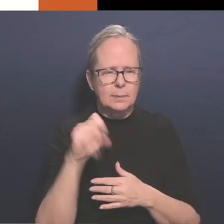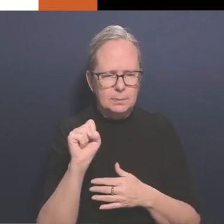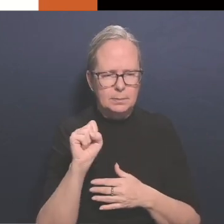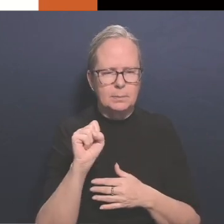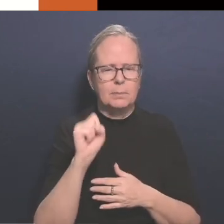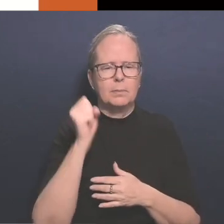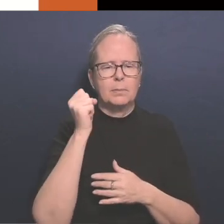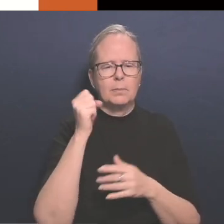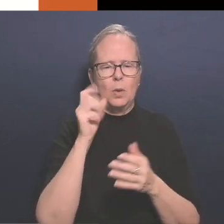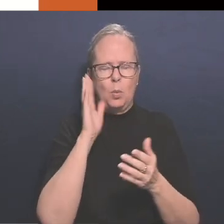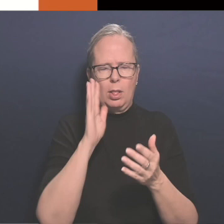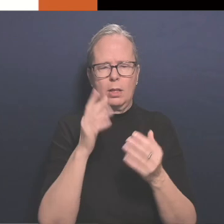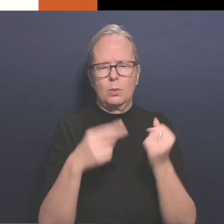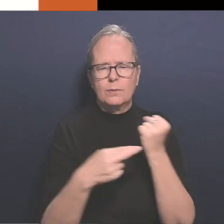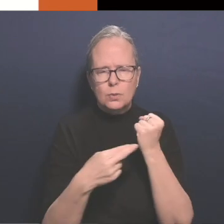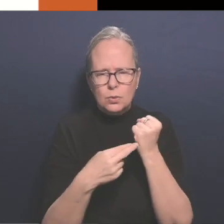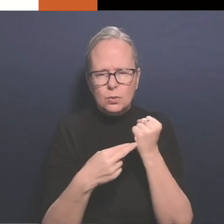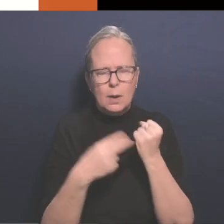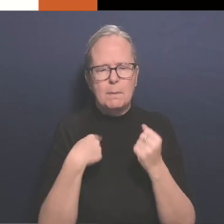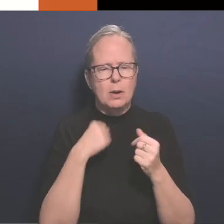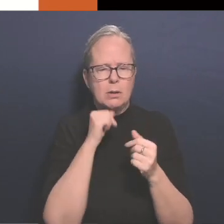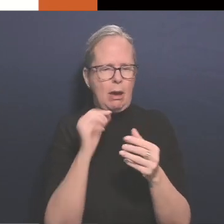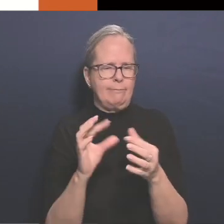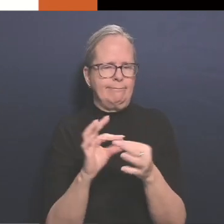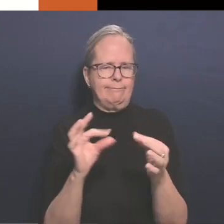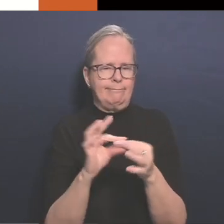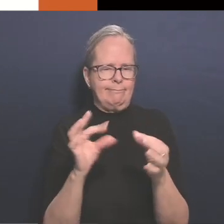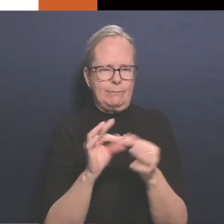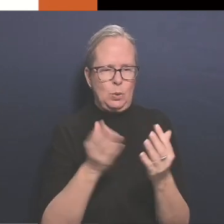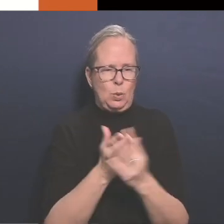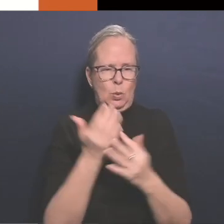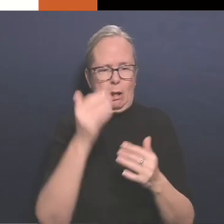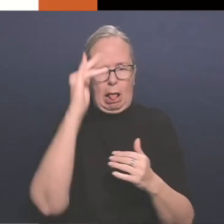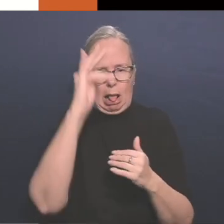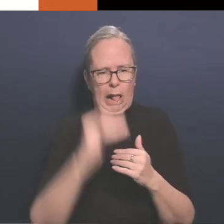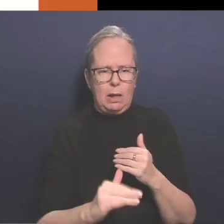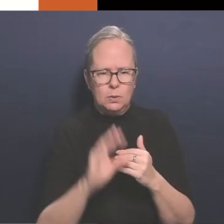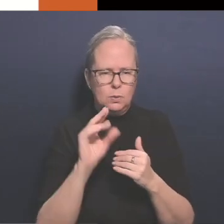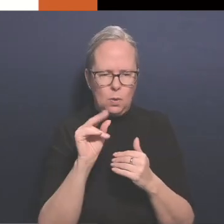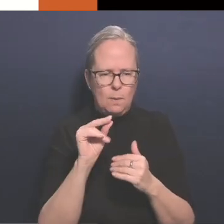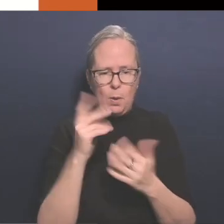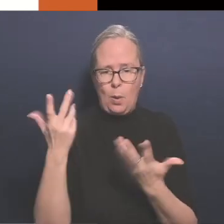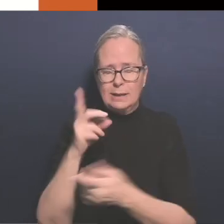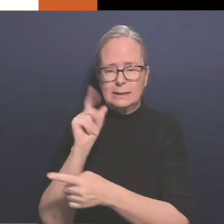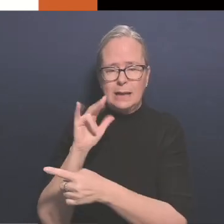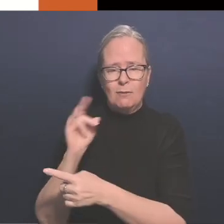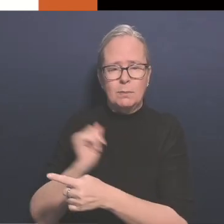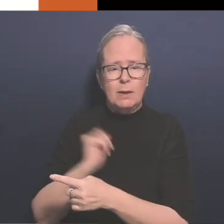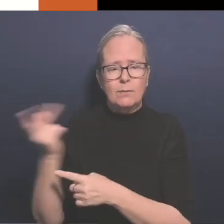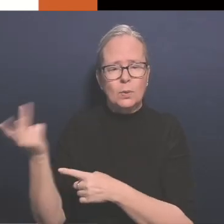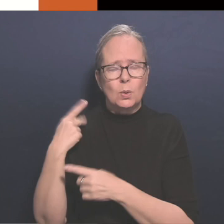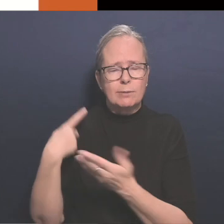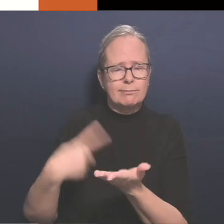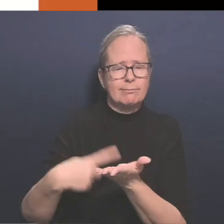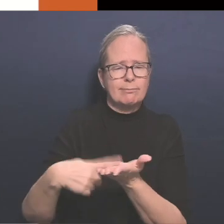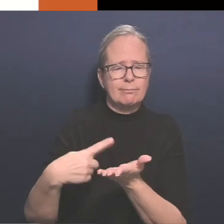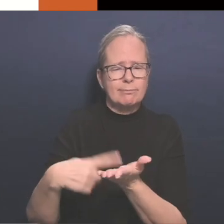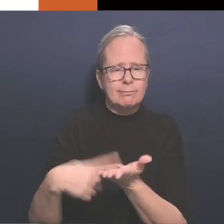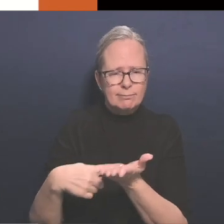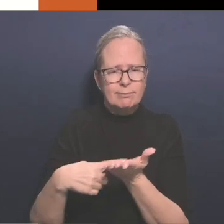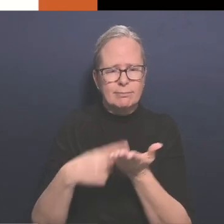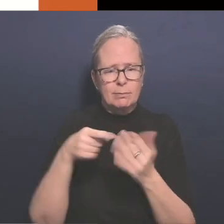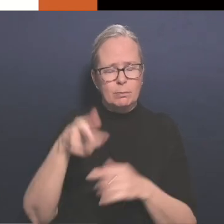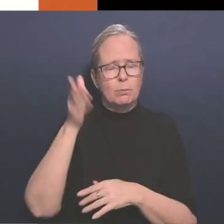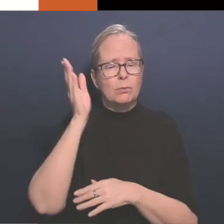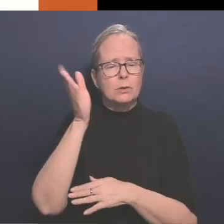December 31st, register, and then you will have the first 6 weeks in January to complete it at no charge.